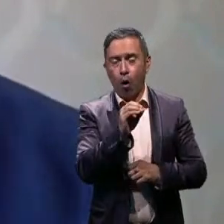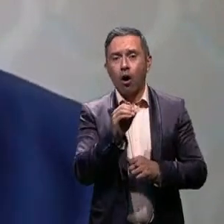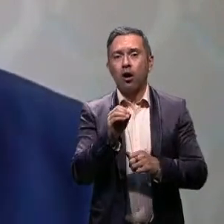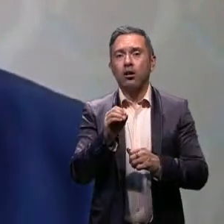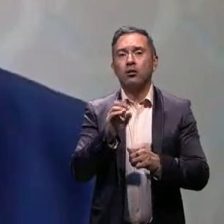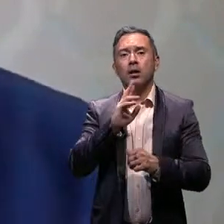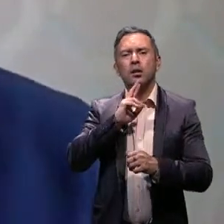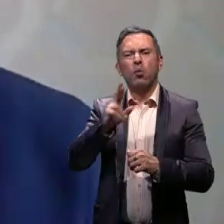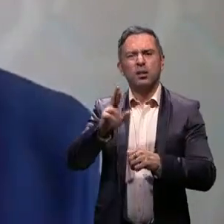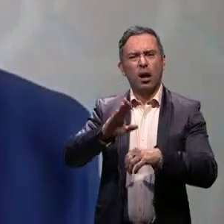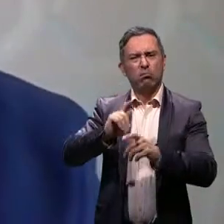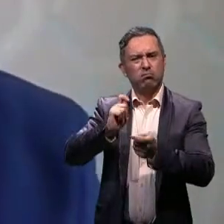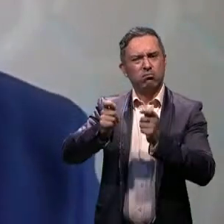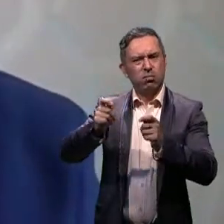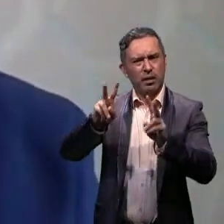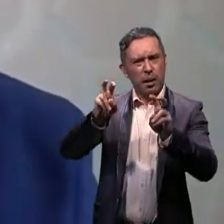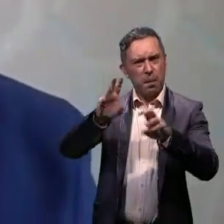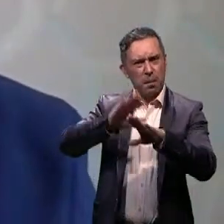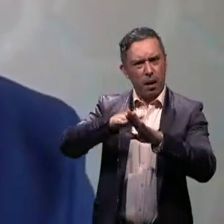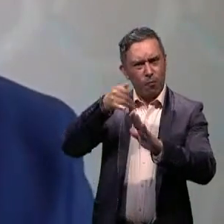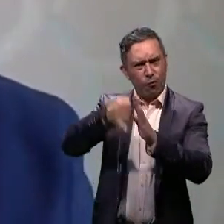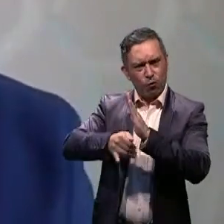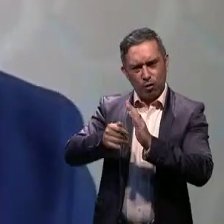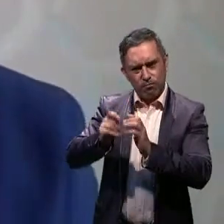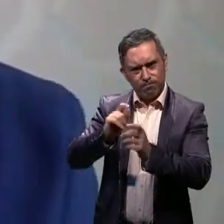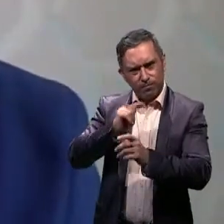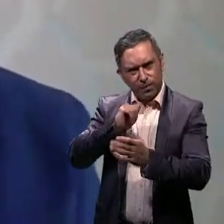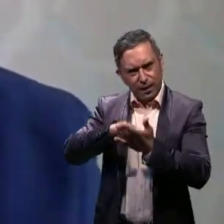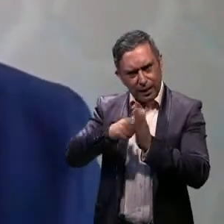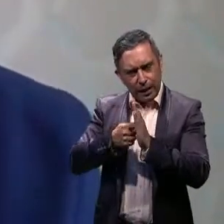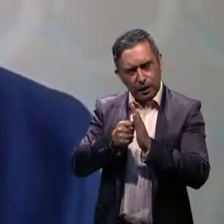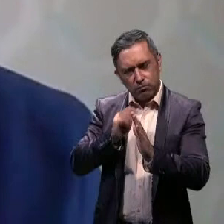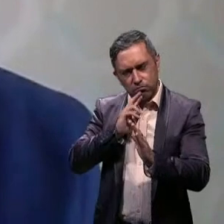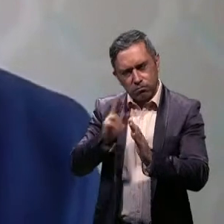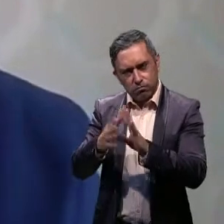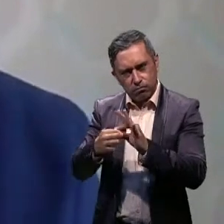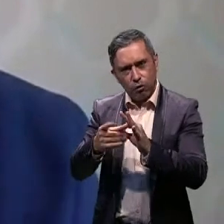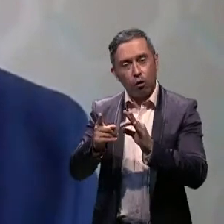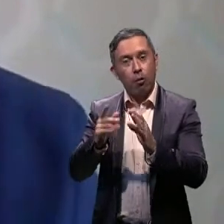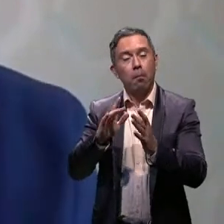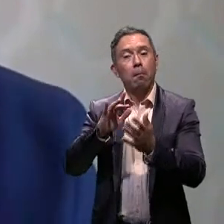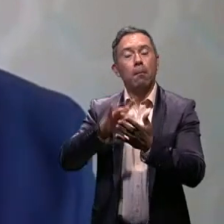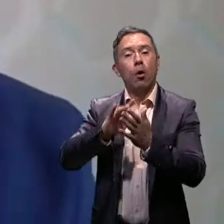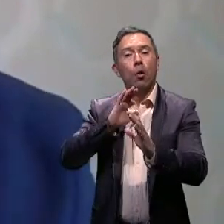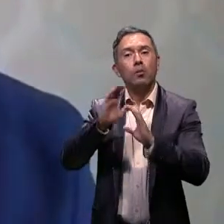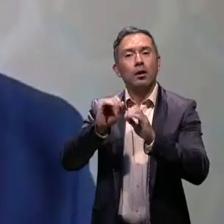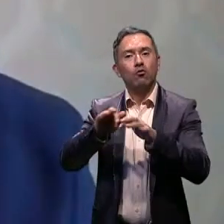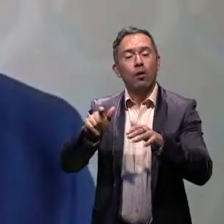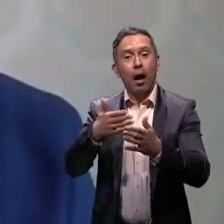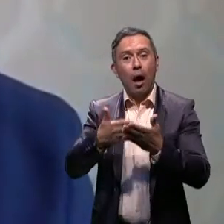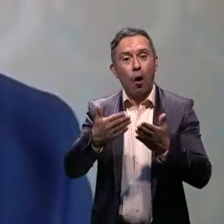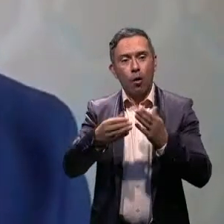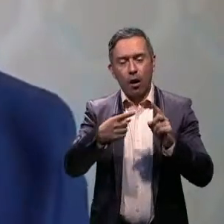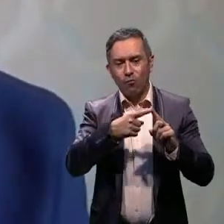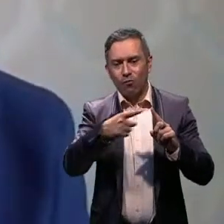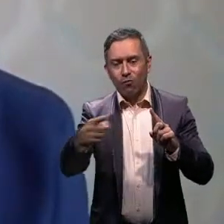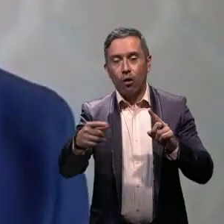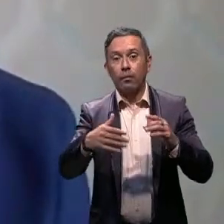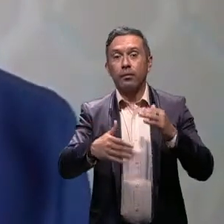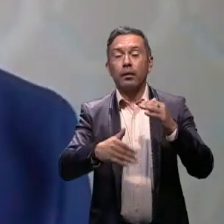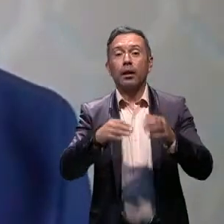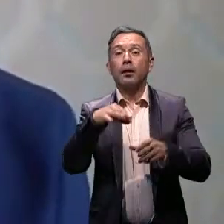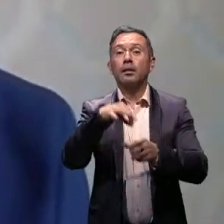the technical answers or the communicational answers. We are facing a more